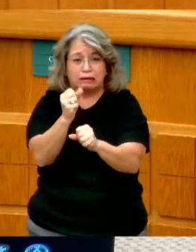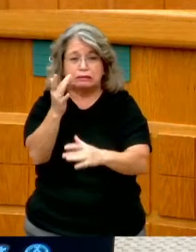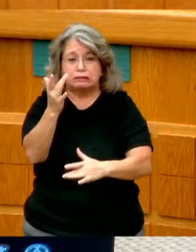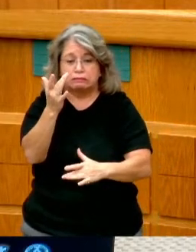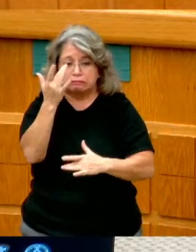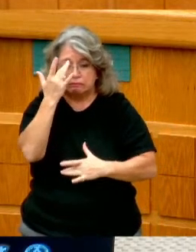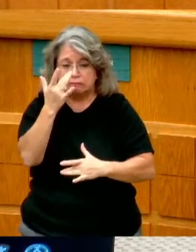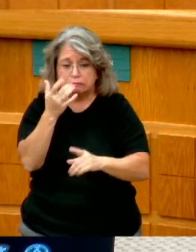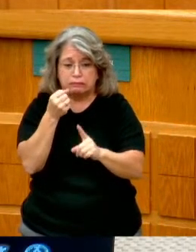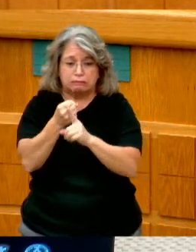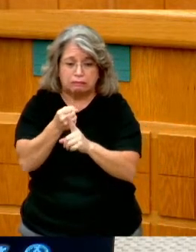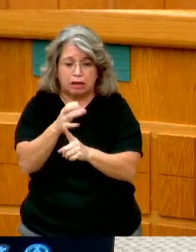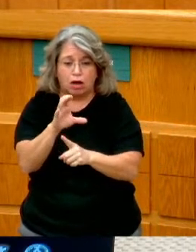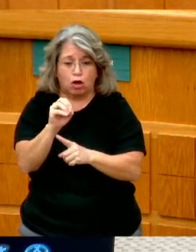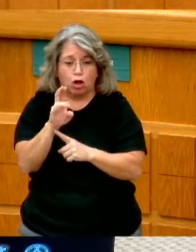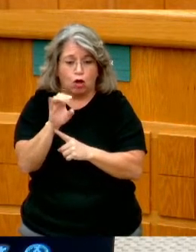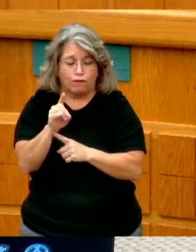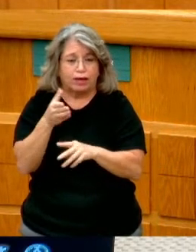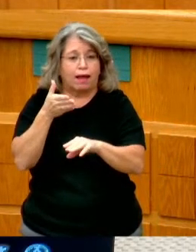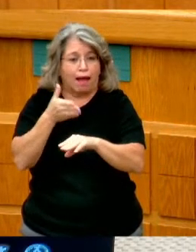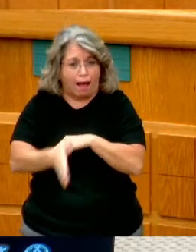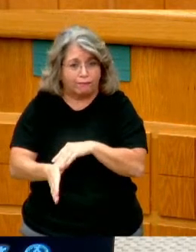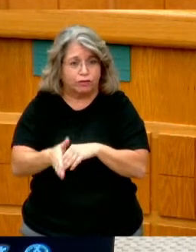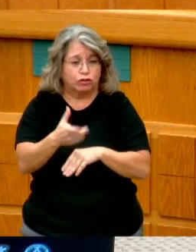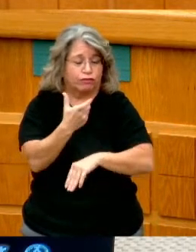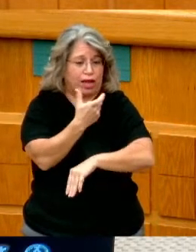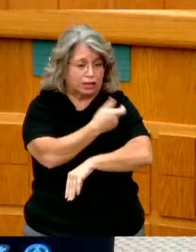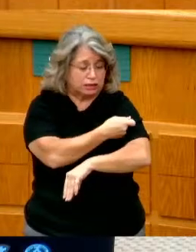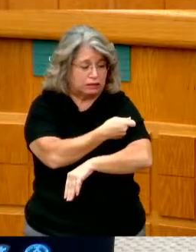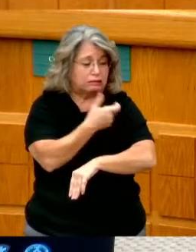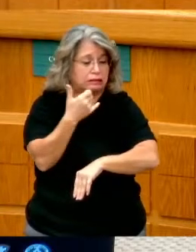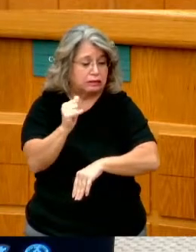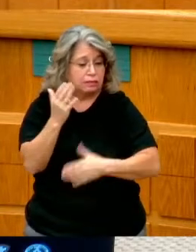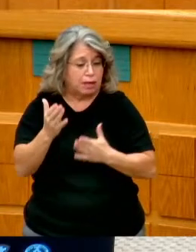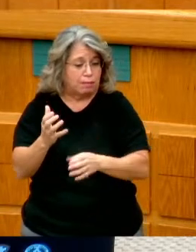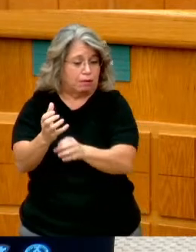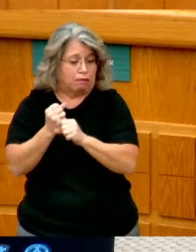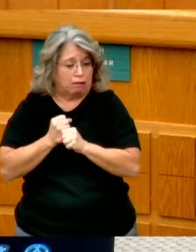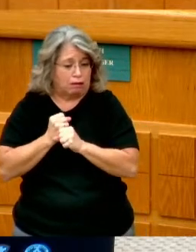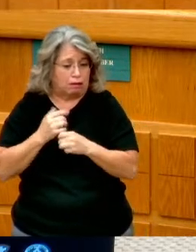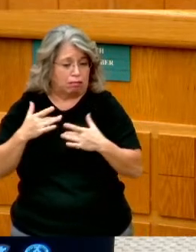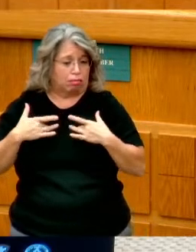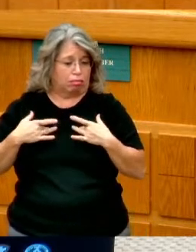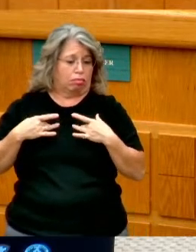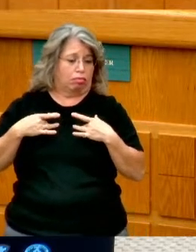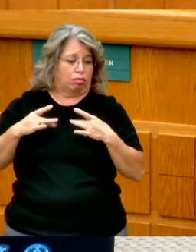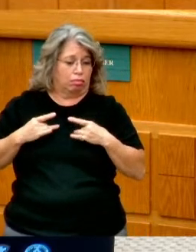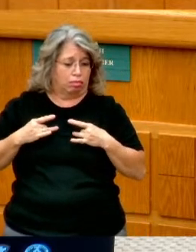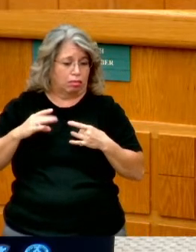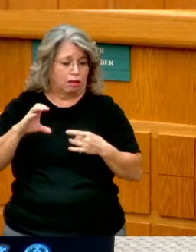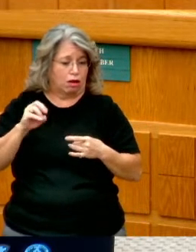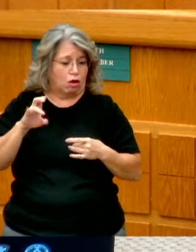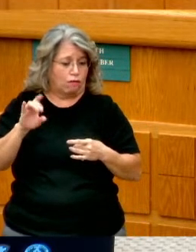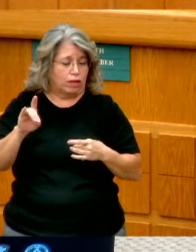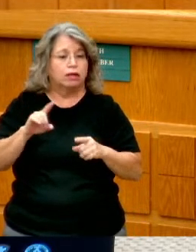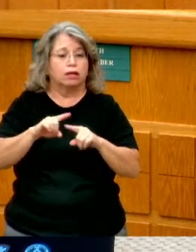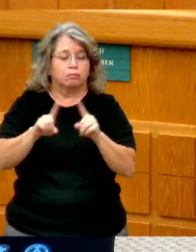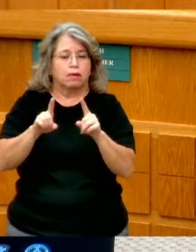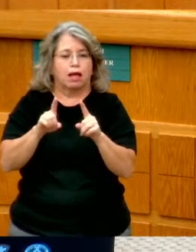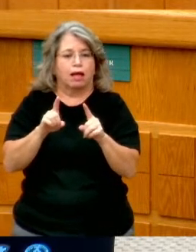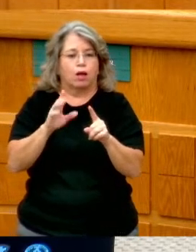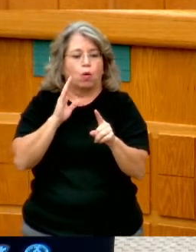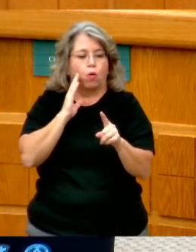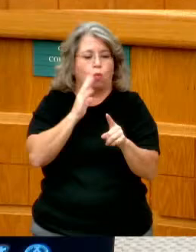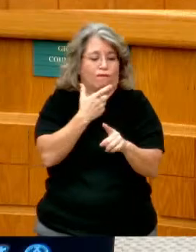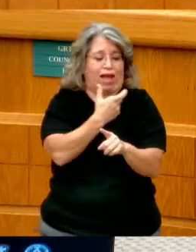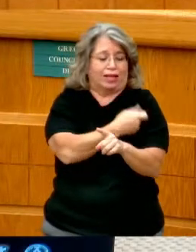severe for them and thereby avoiding hospitalizations. Yes, there will be exceptions to the rule,